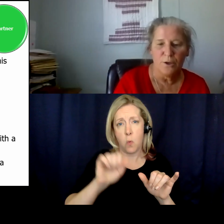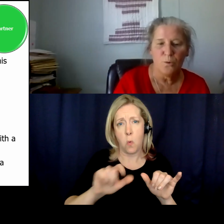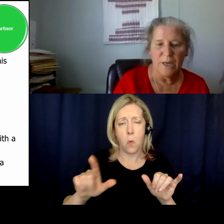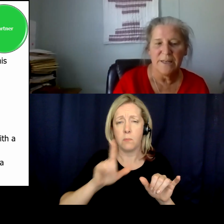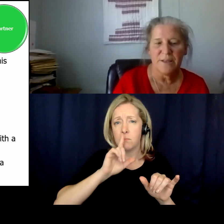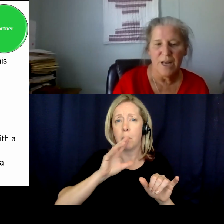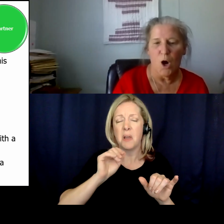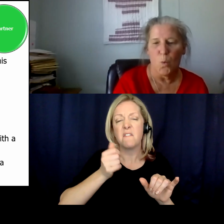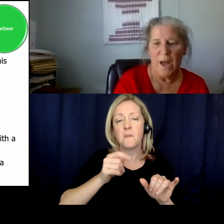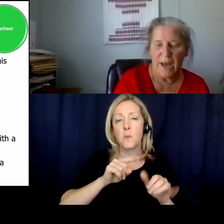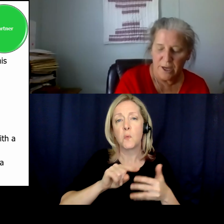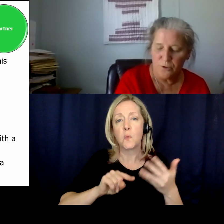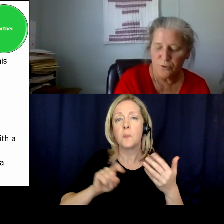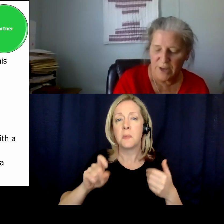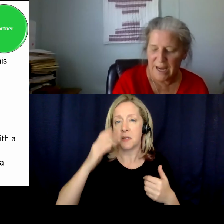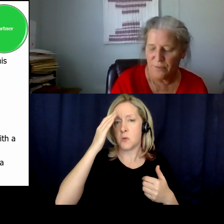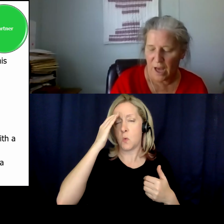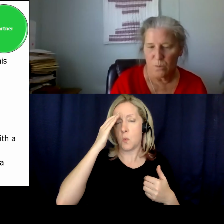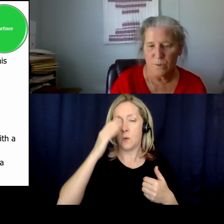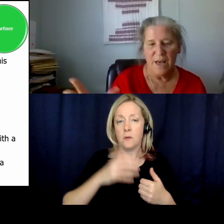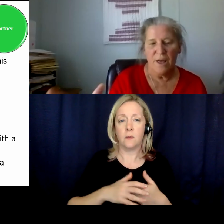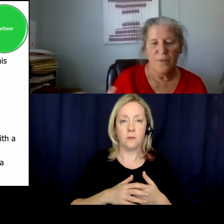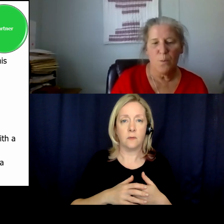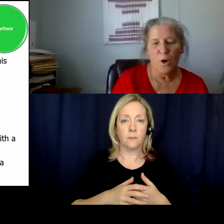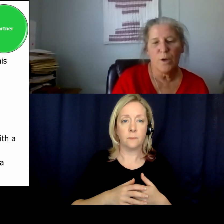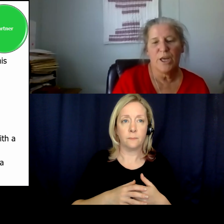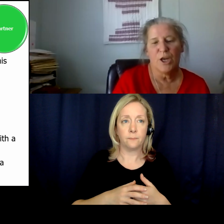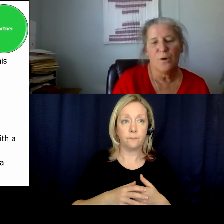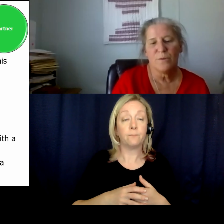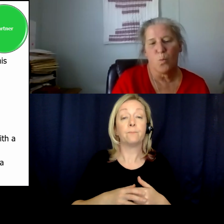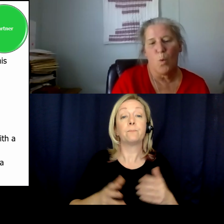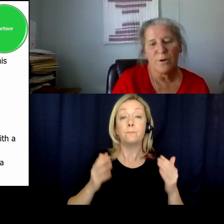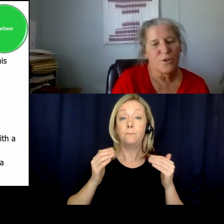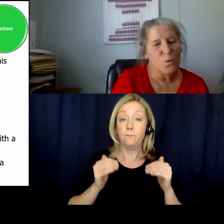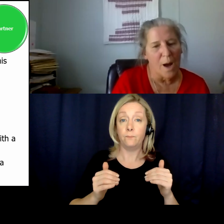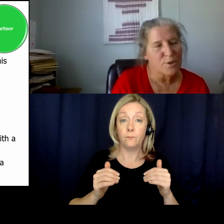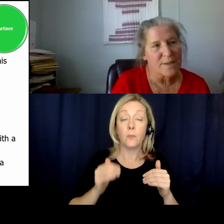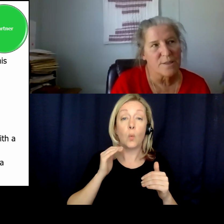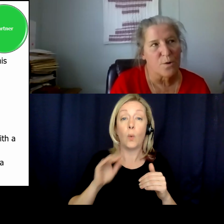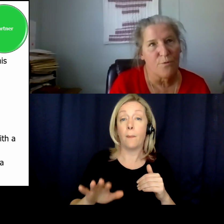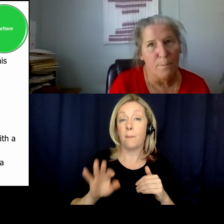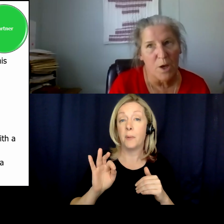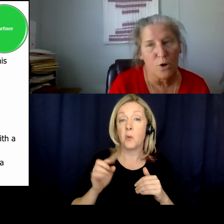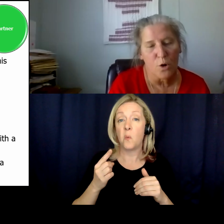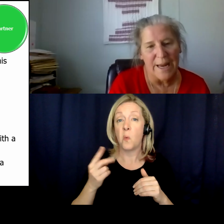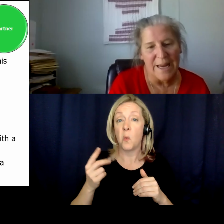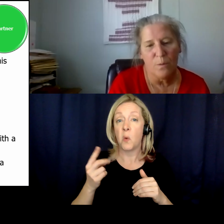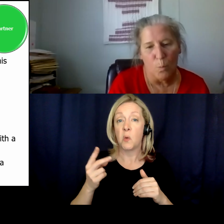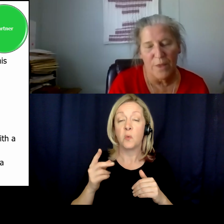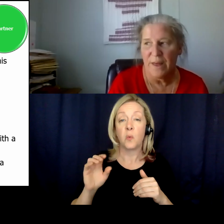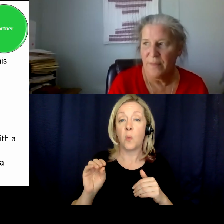they do need to know and understand those. Then we're going to use 1 or 2 objects that are